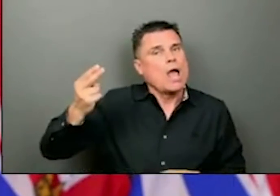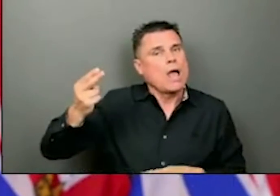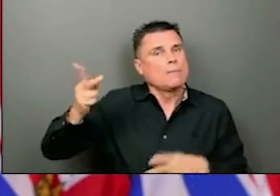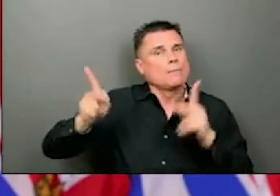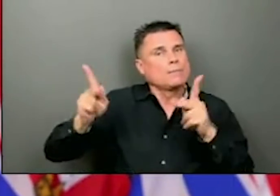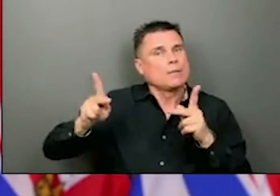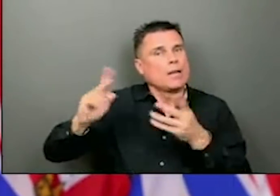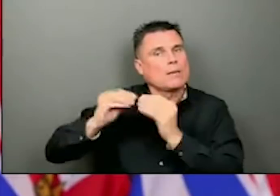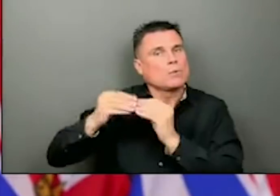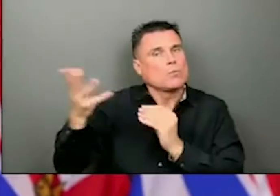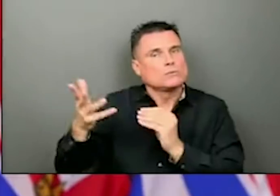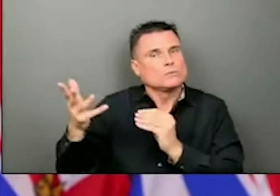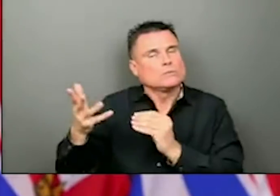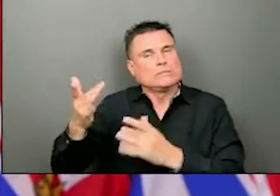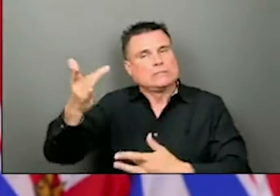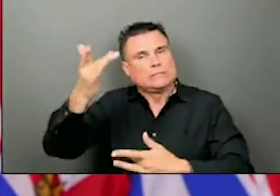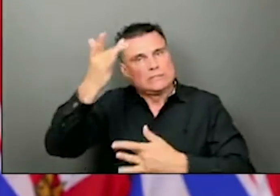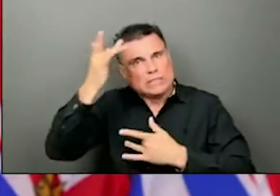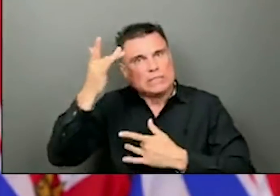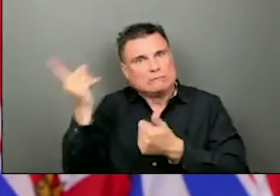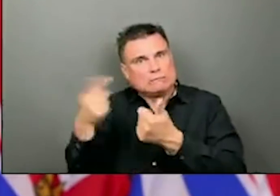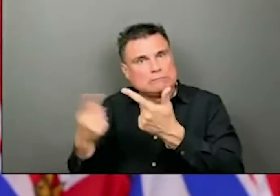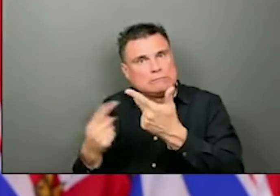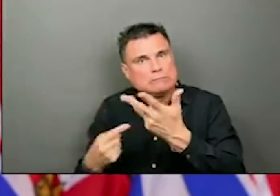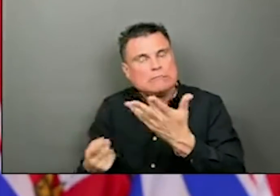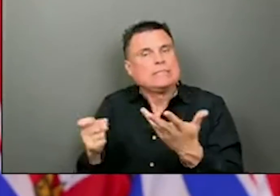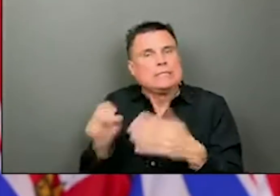As we've noted,